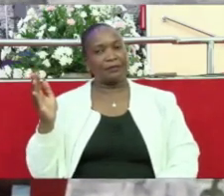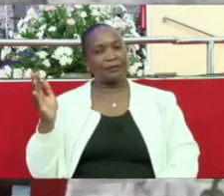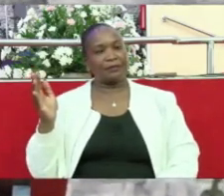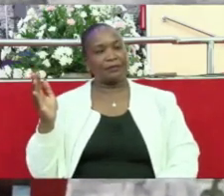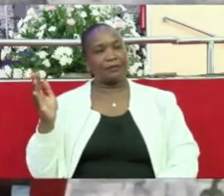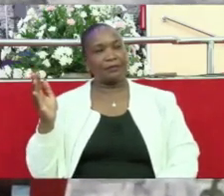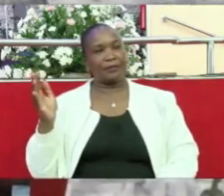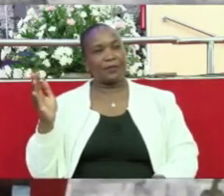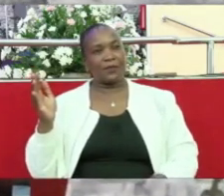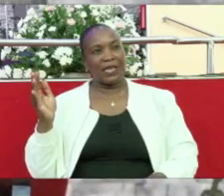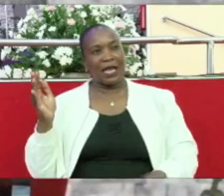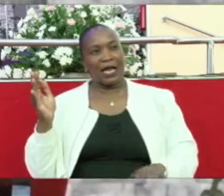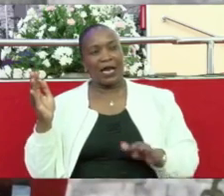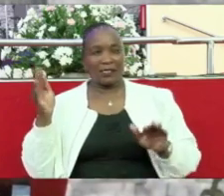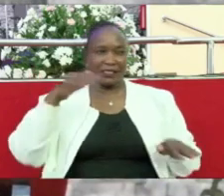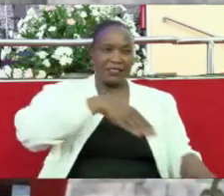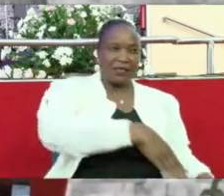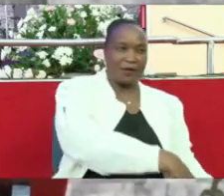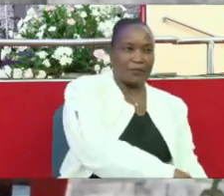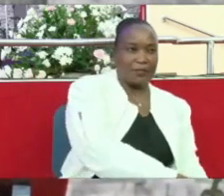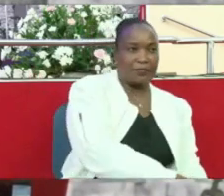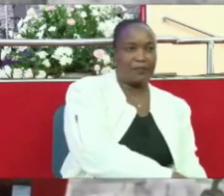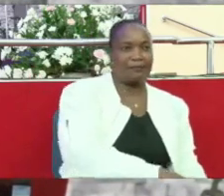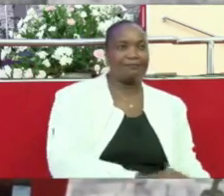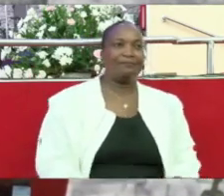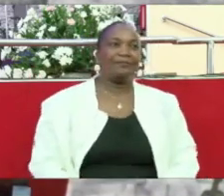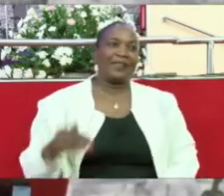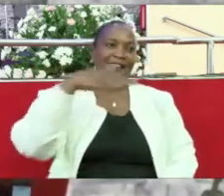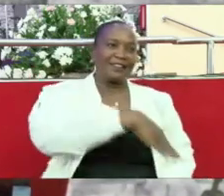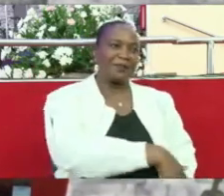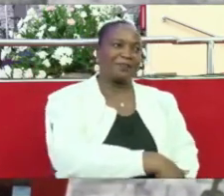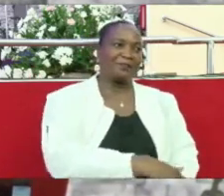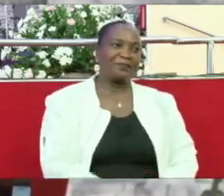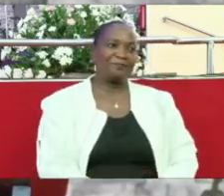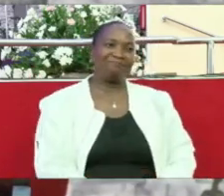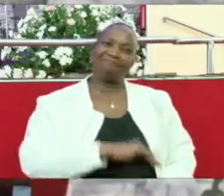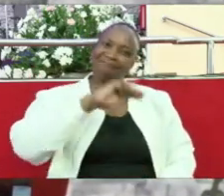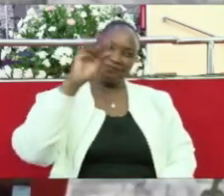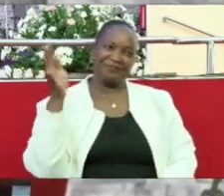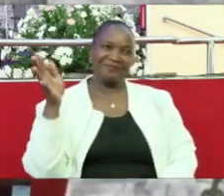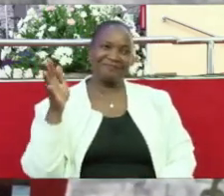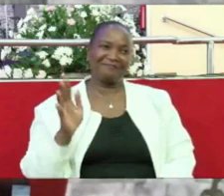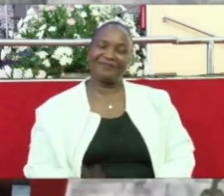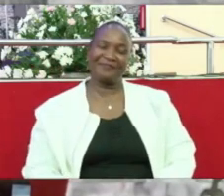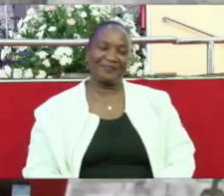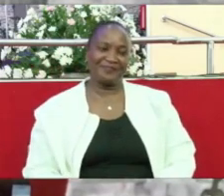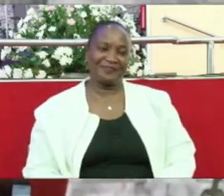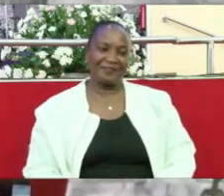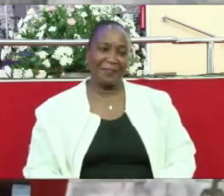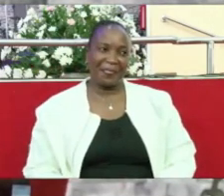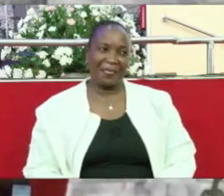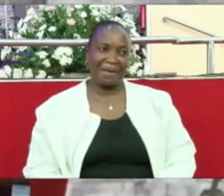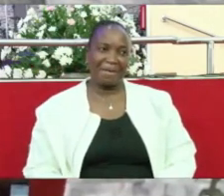steep slope and defined summit or peak. Ya kwamba ni mahali ambapo pamepanda juu